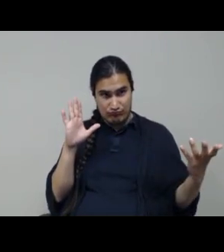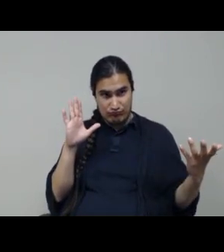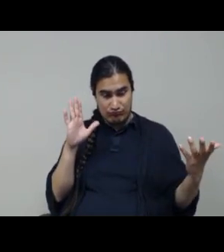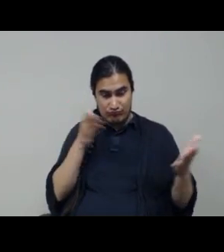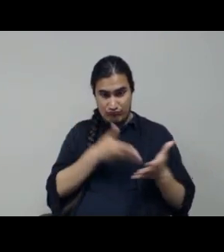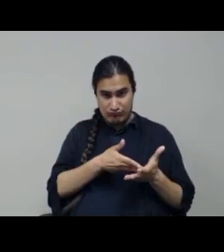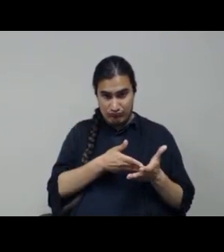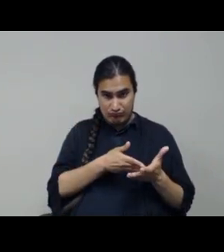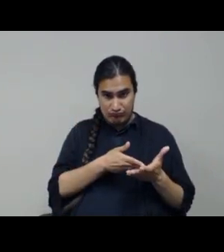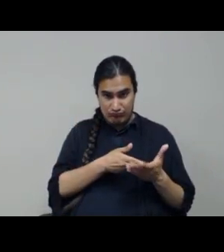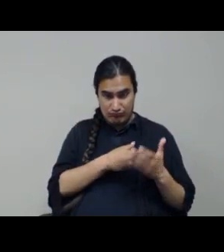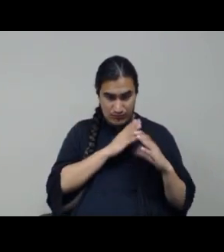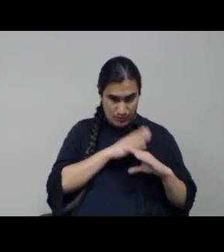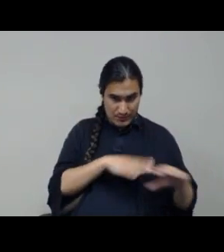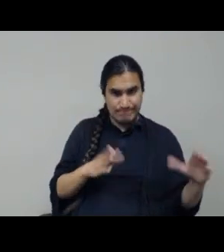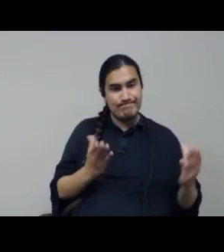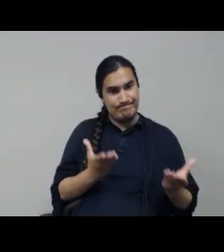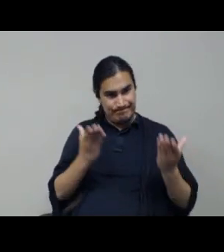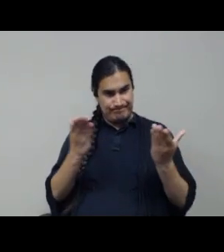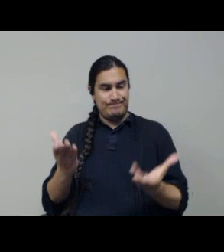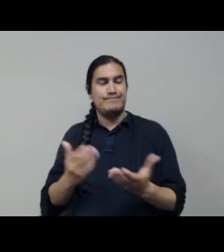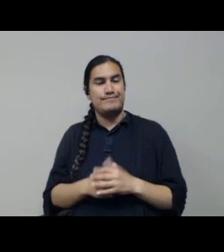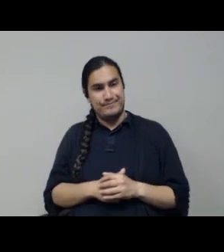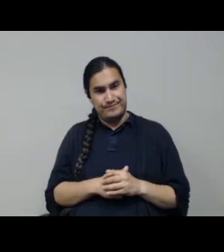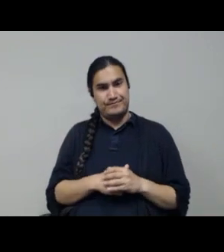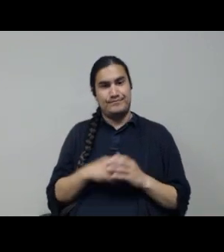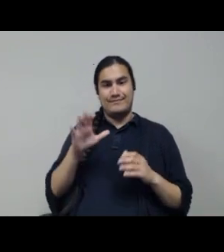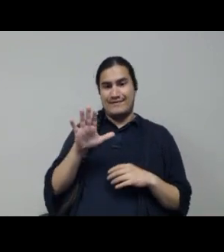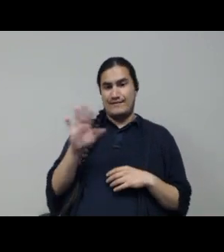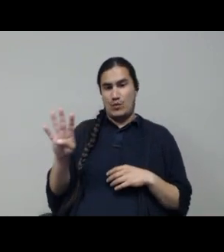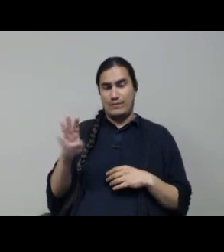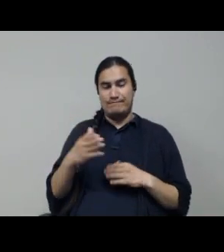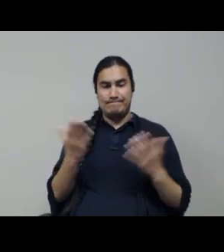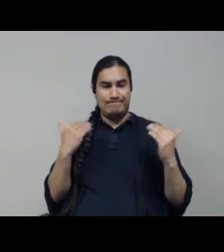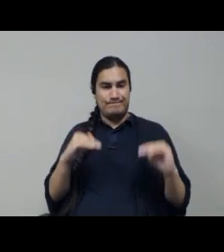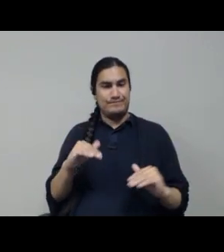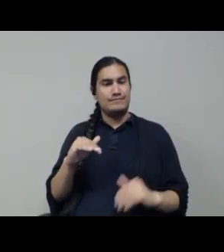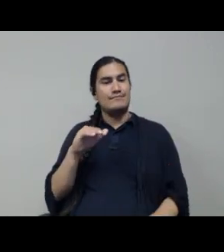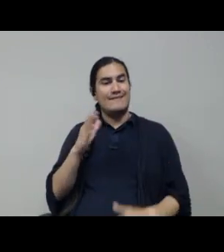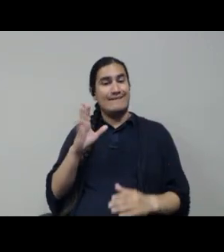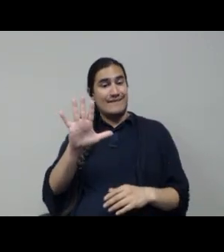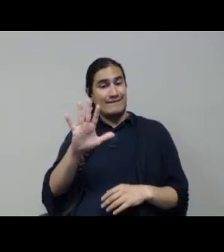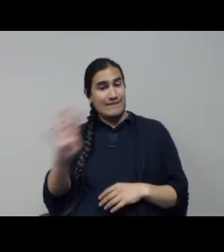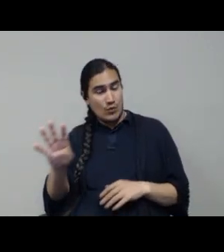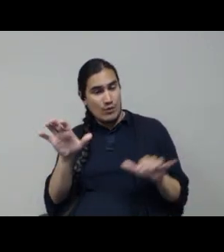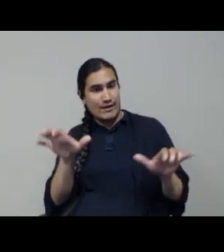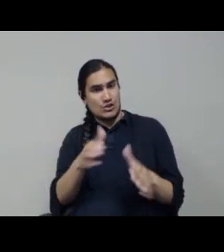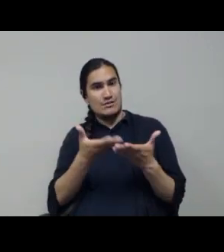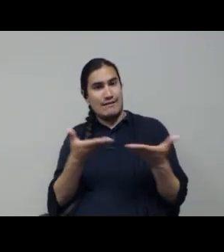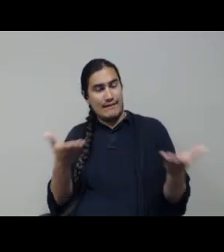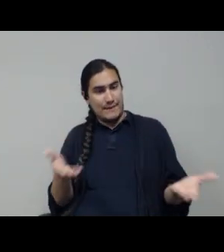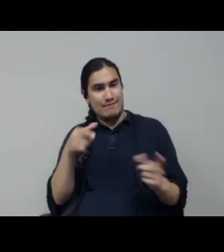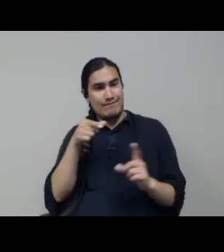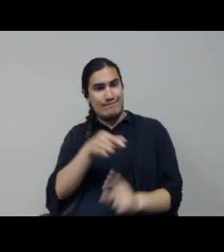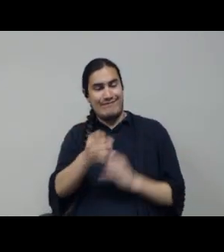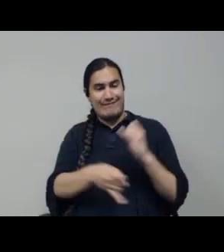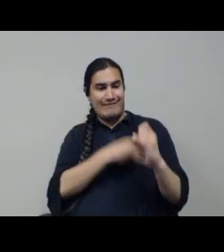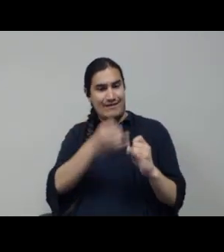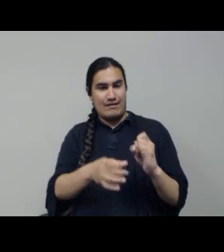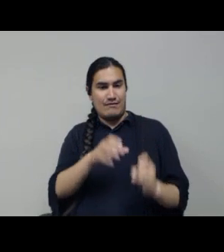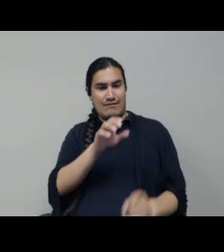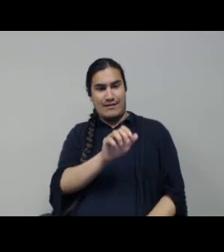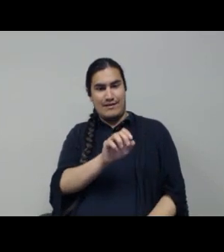Opposed? Motion carries. 54. Item 54 is an action item. This is the final